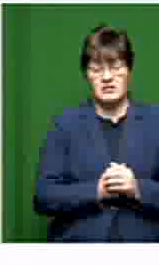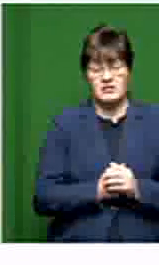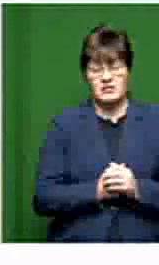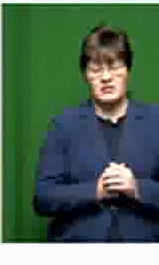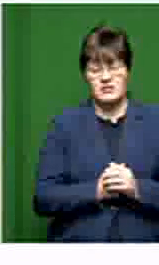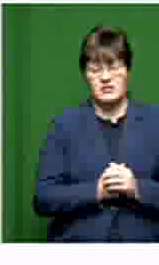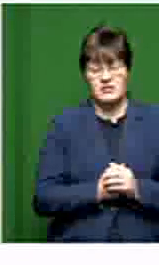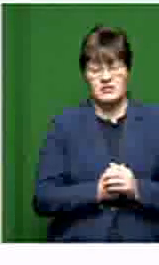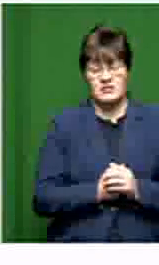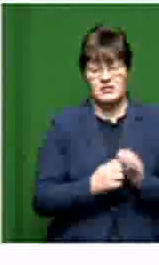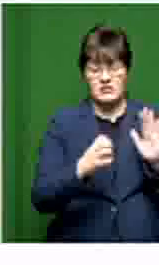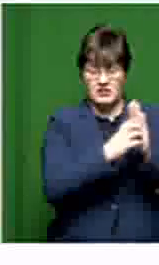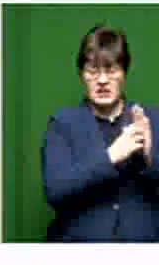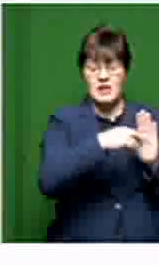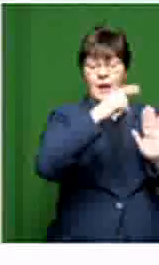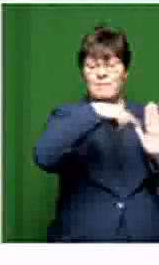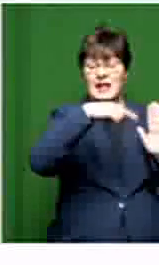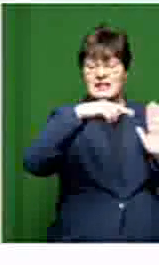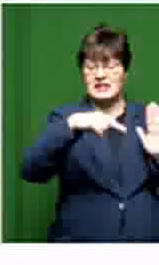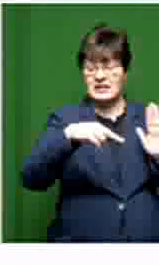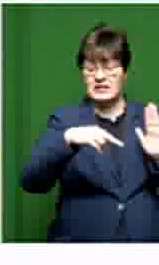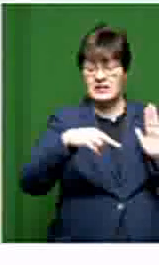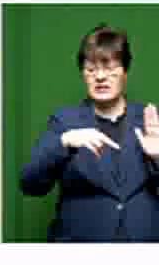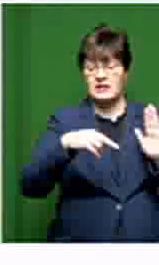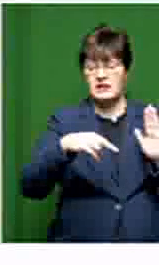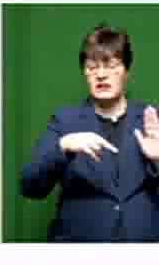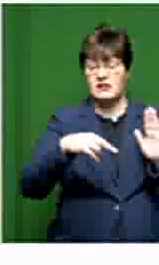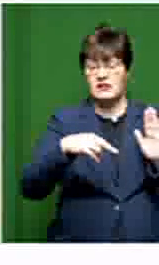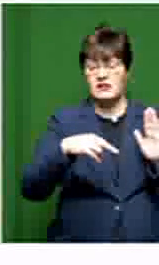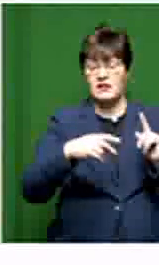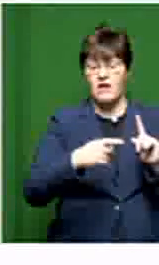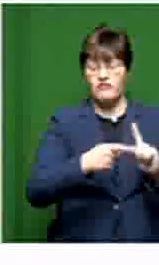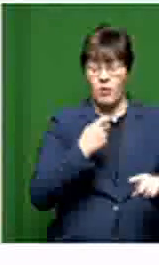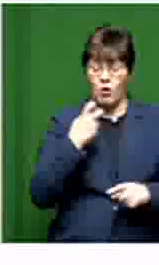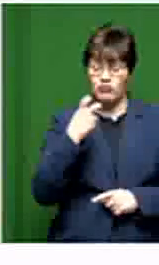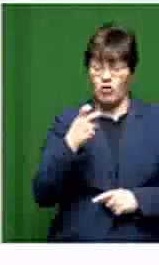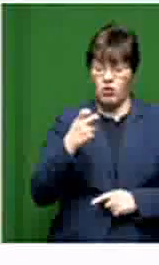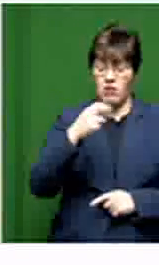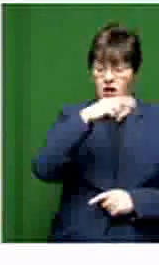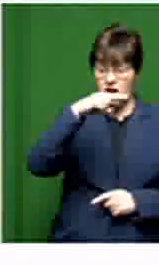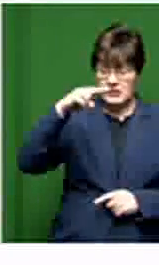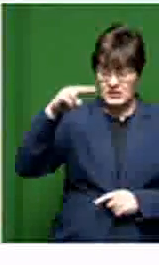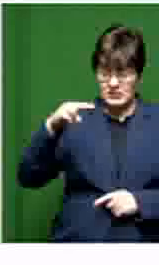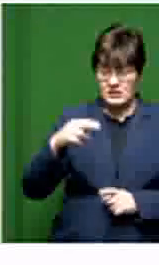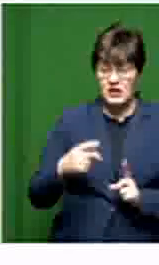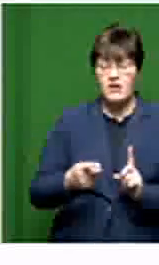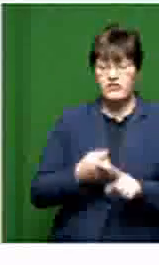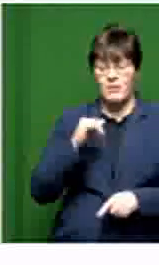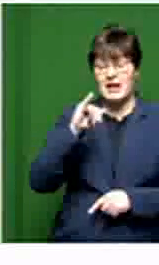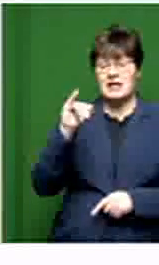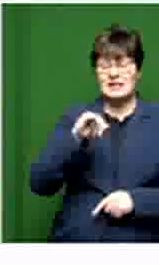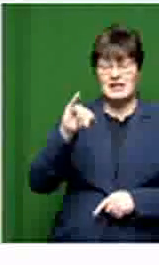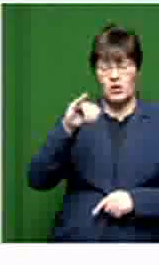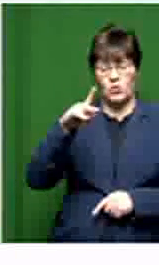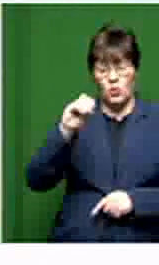a painting that comes out of rock art, and it is from the Iziko